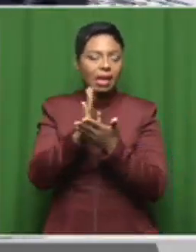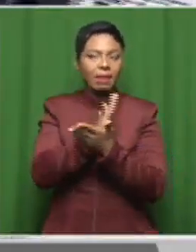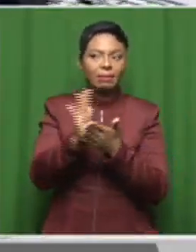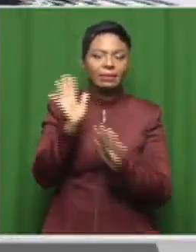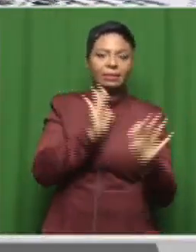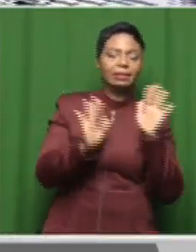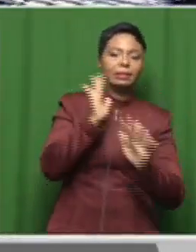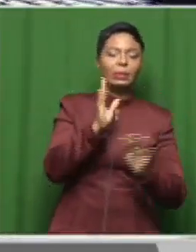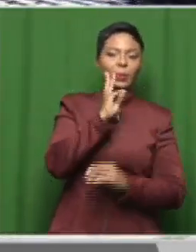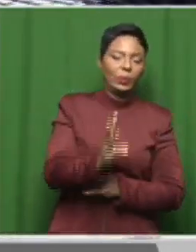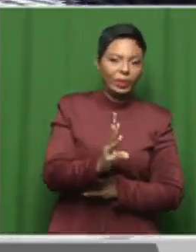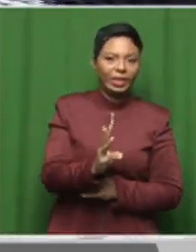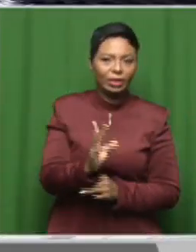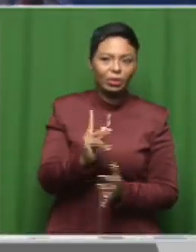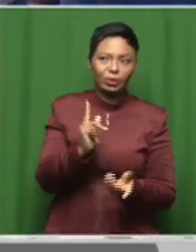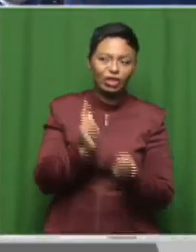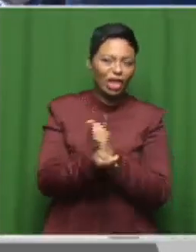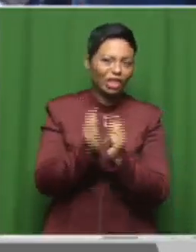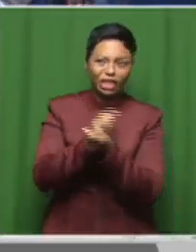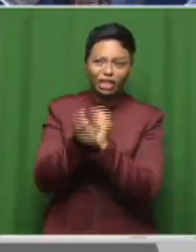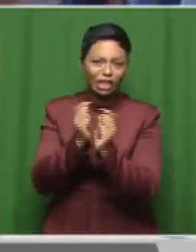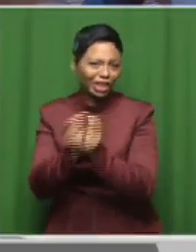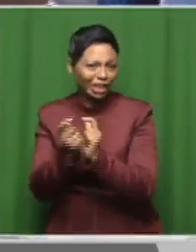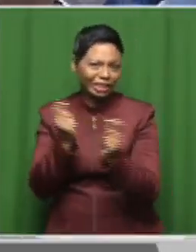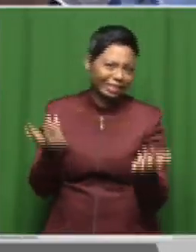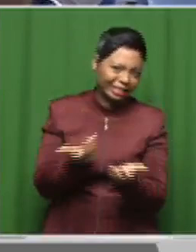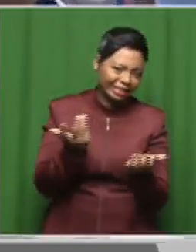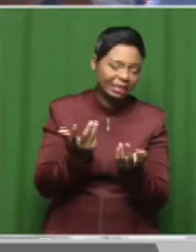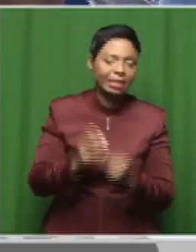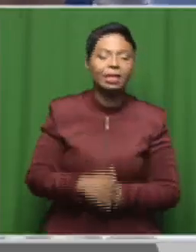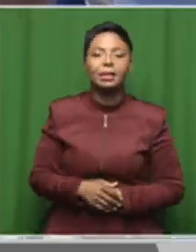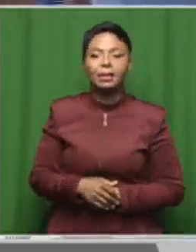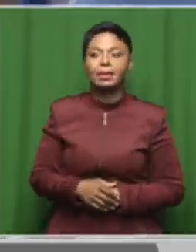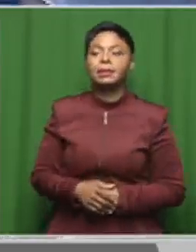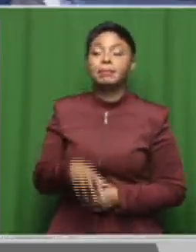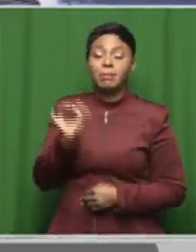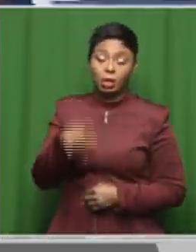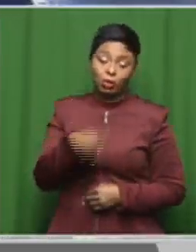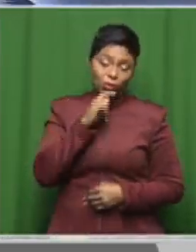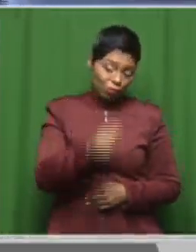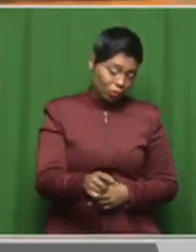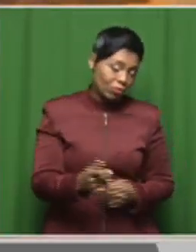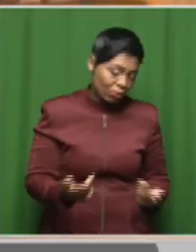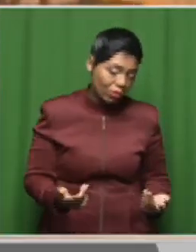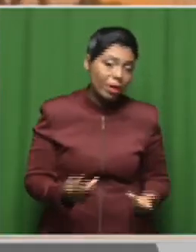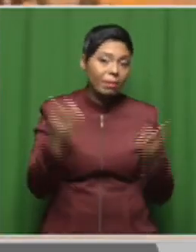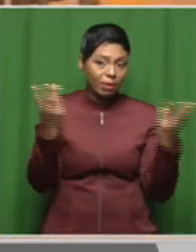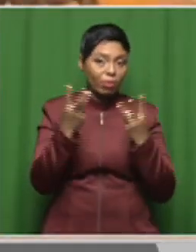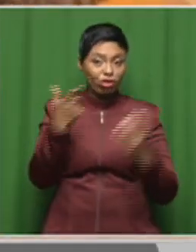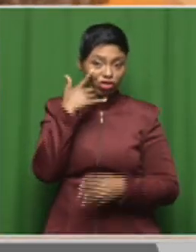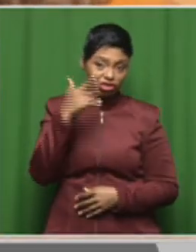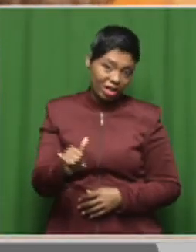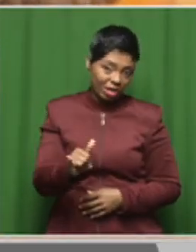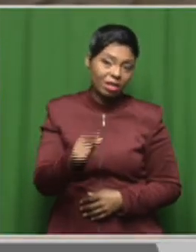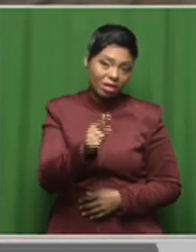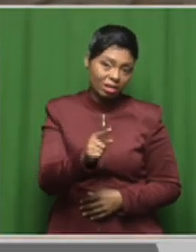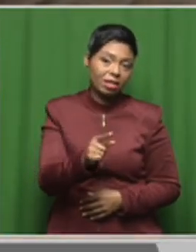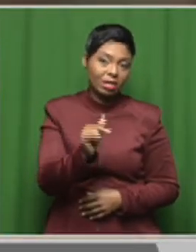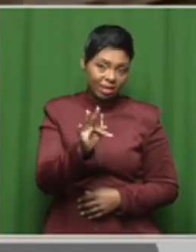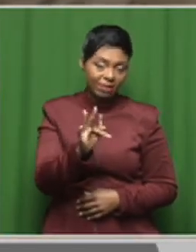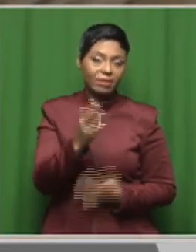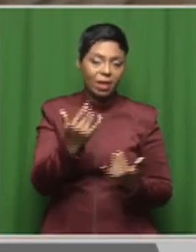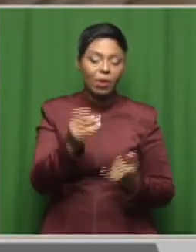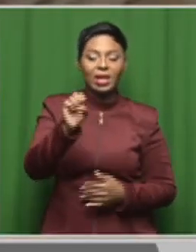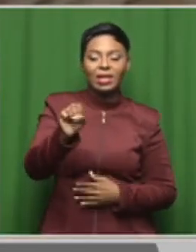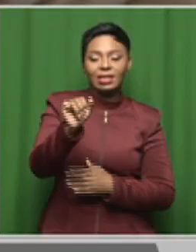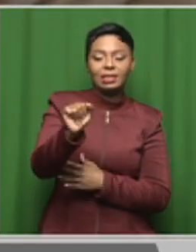I guess that is the nub of the matter, because as you pointed out, that people should check. The SARS